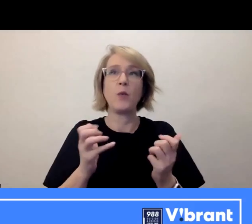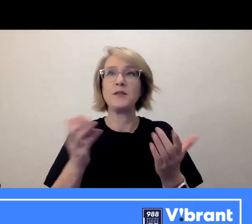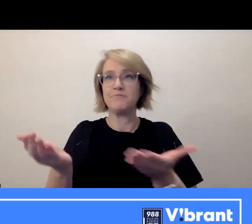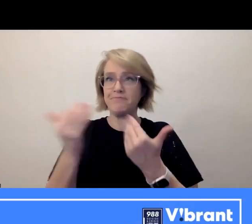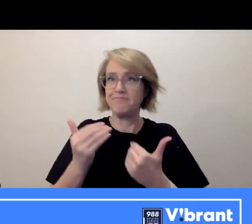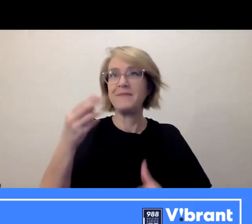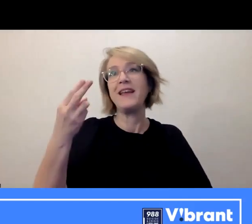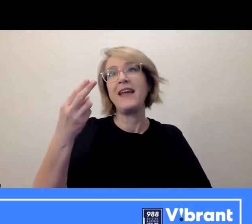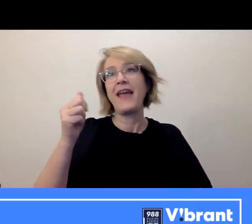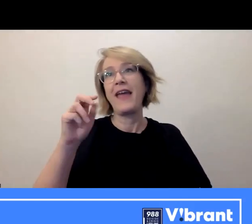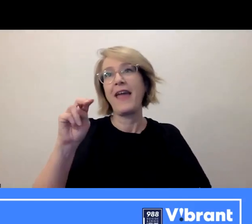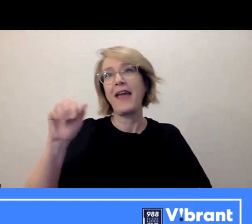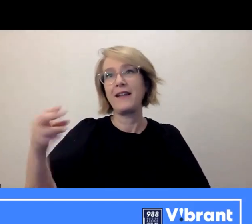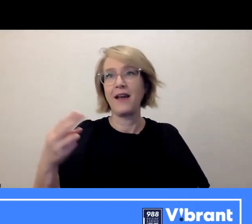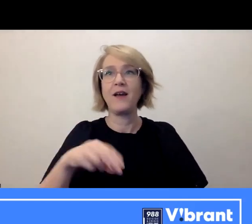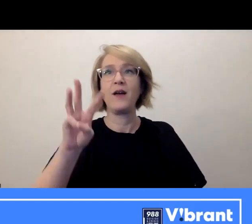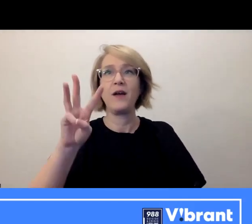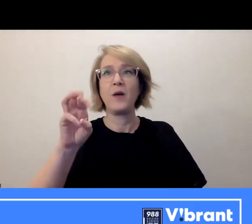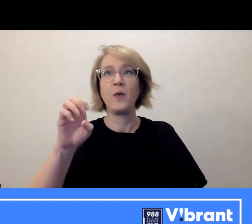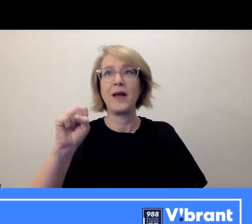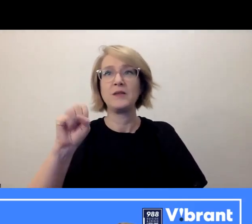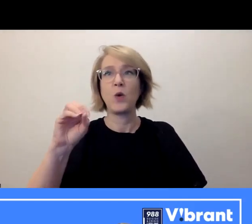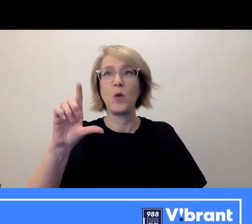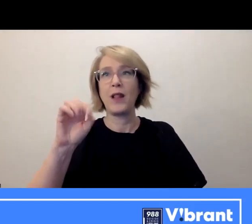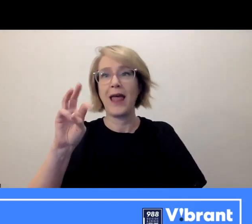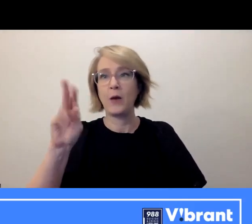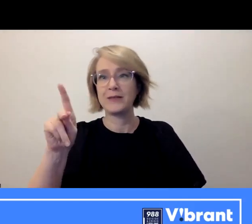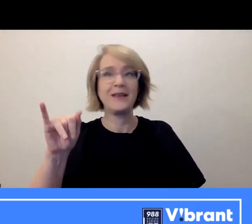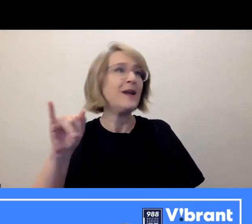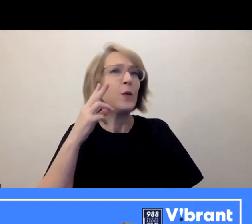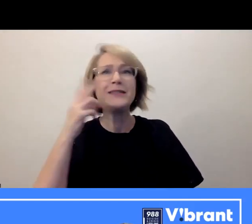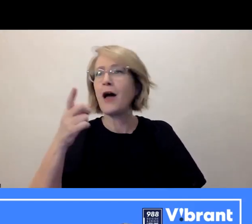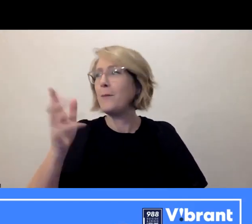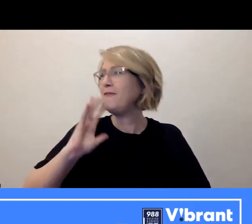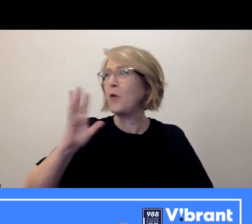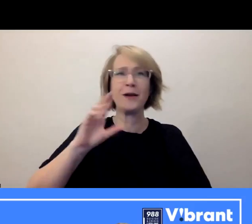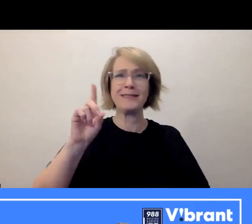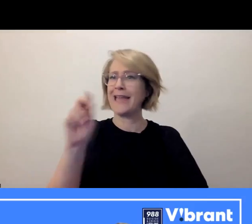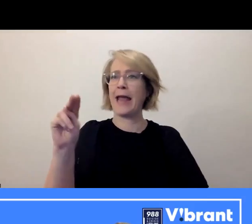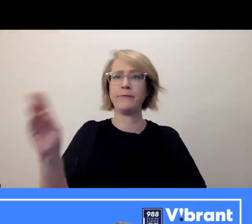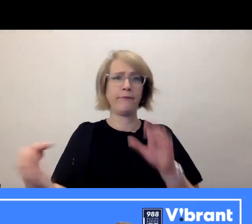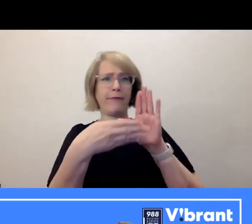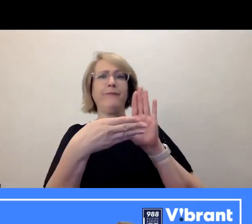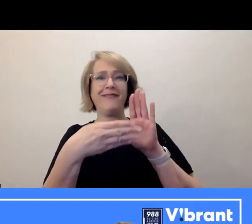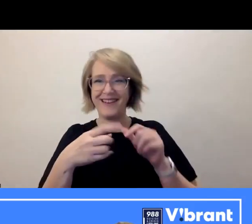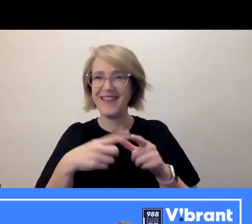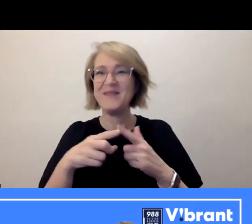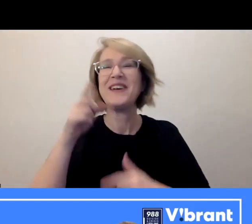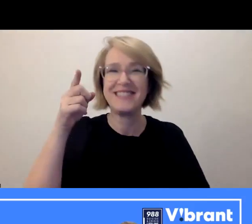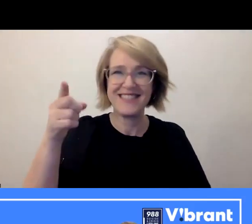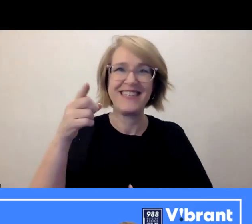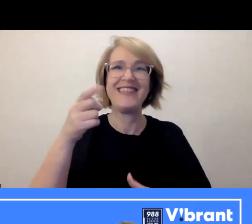Hannah Wazalowski, who we saw earlier under when Dan came in under her name. She is the Chief